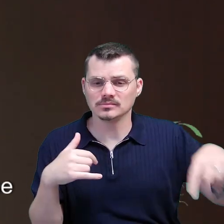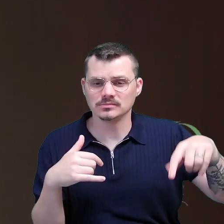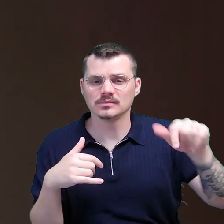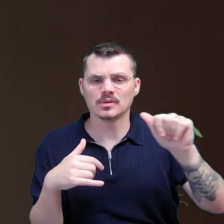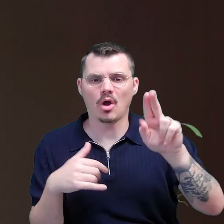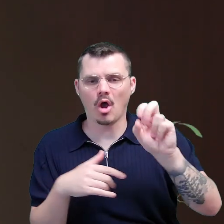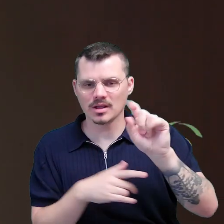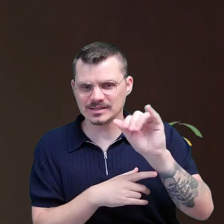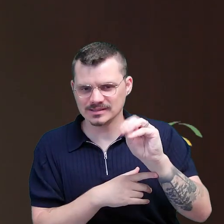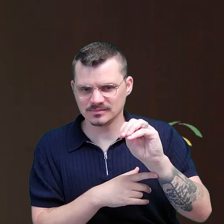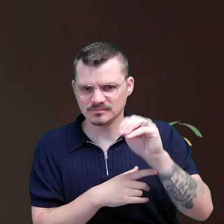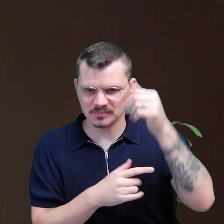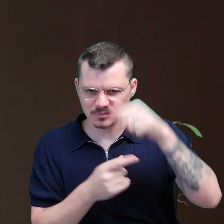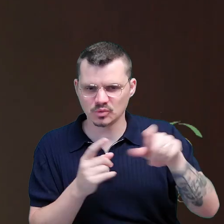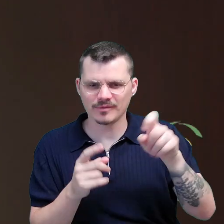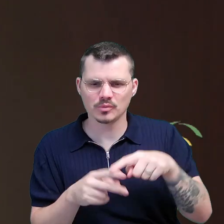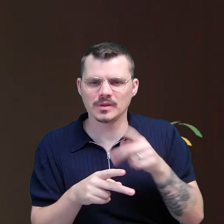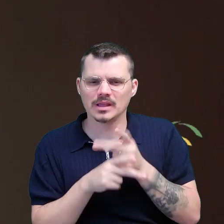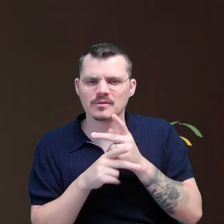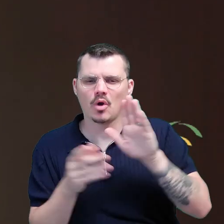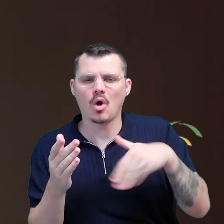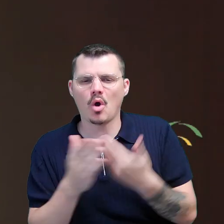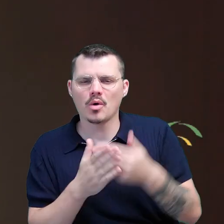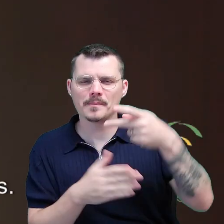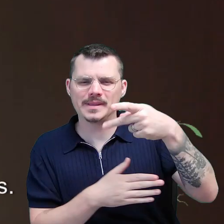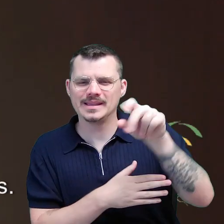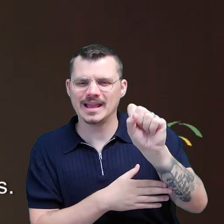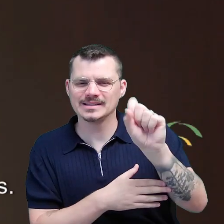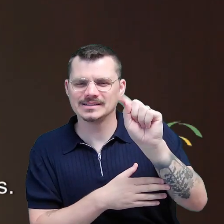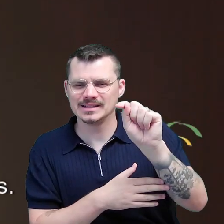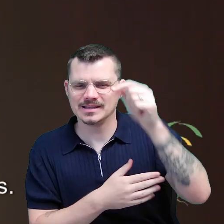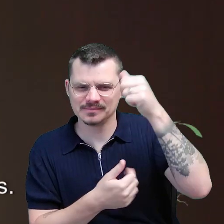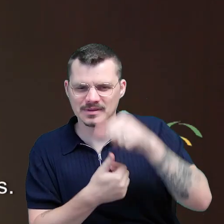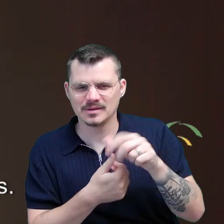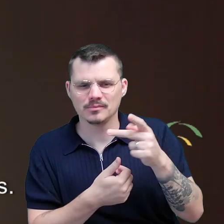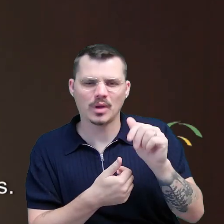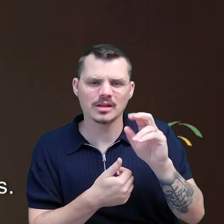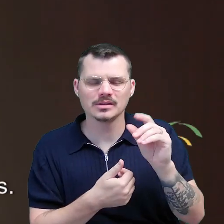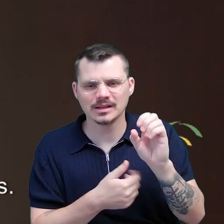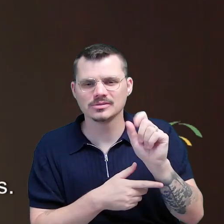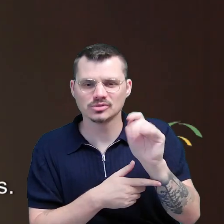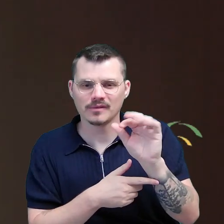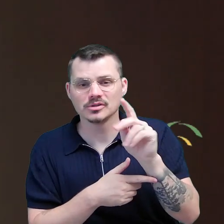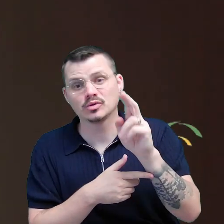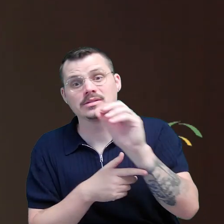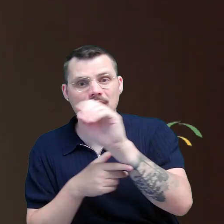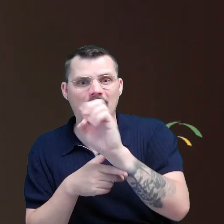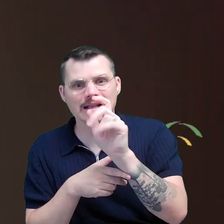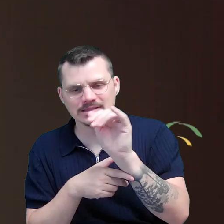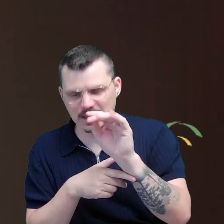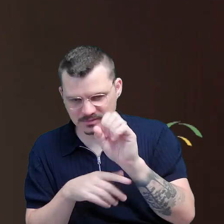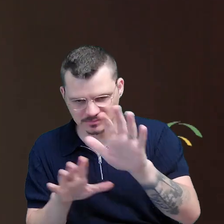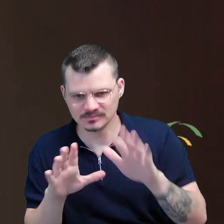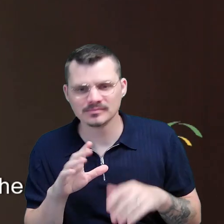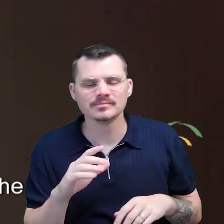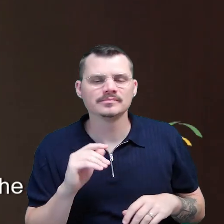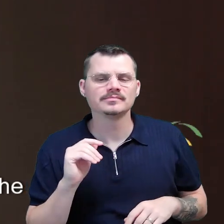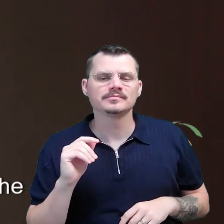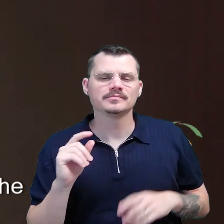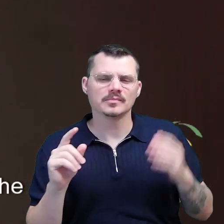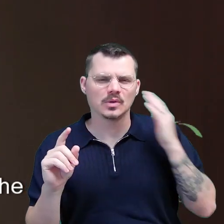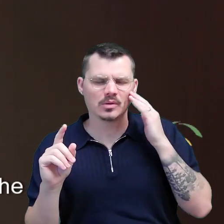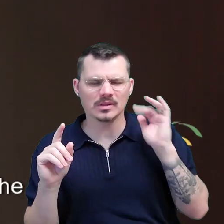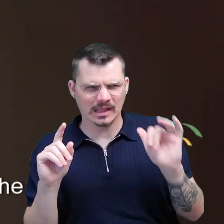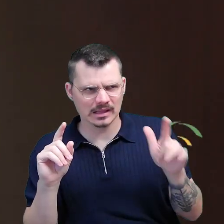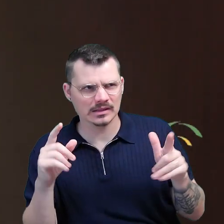All those PSTs that we talked about? Paroxysmal sulfatyltransferase enzymes. That was a